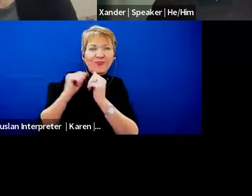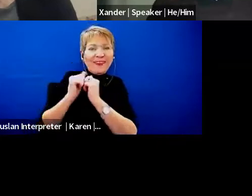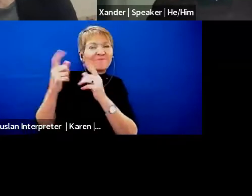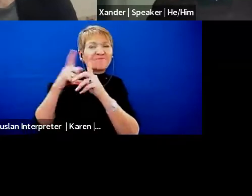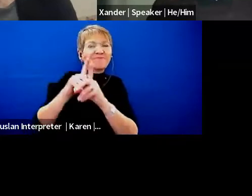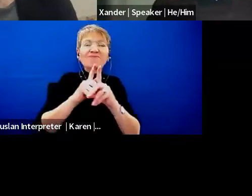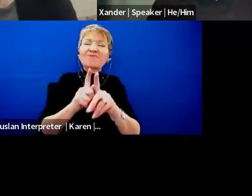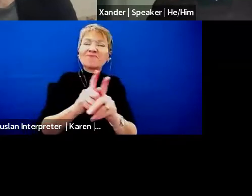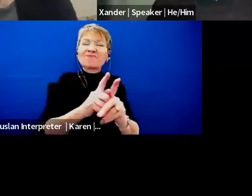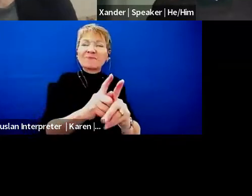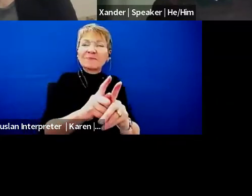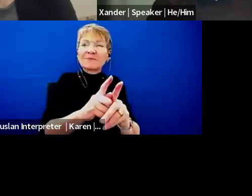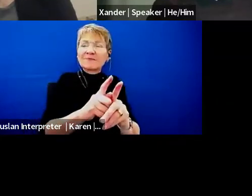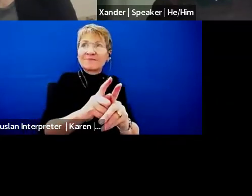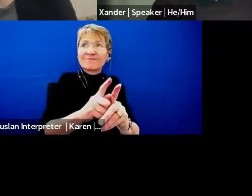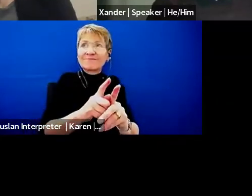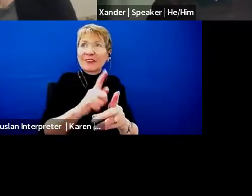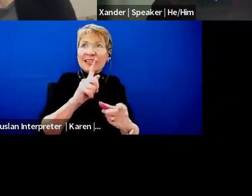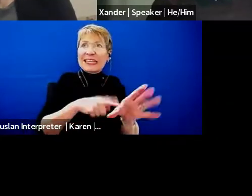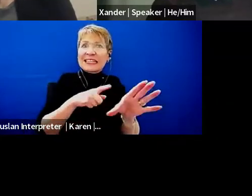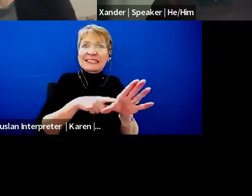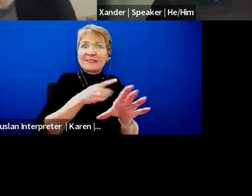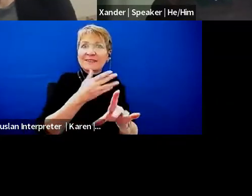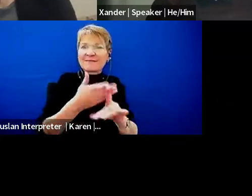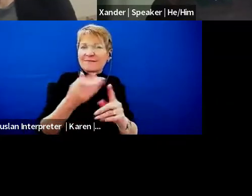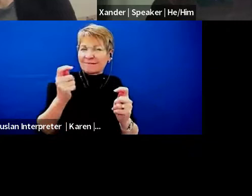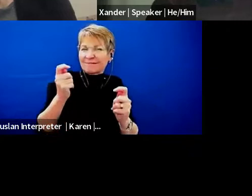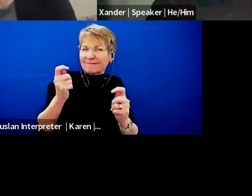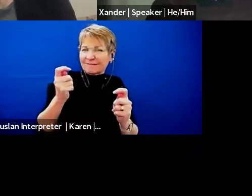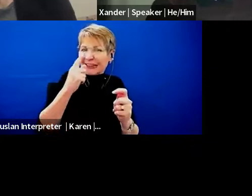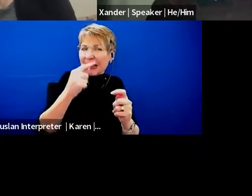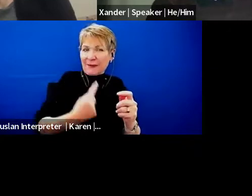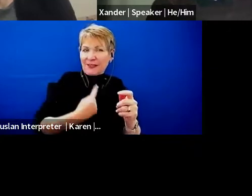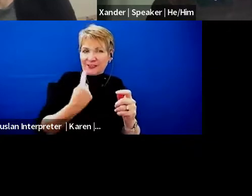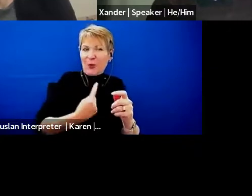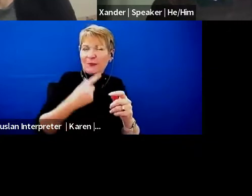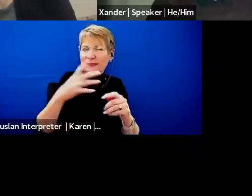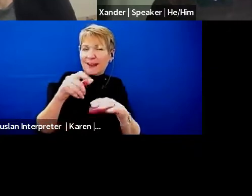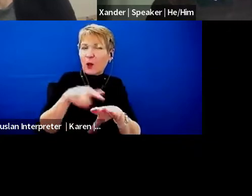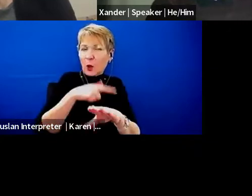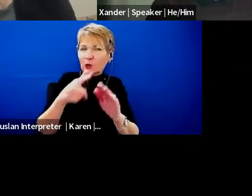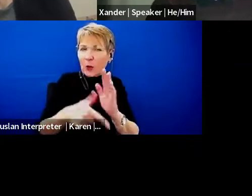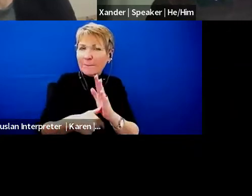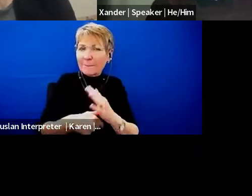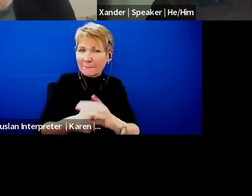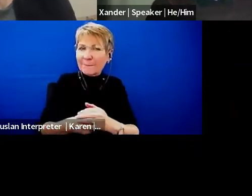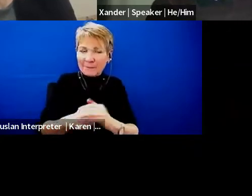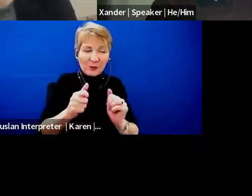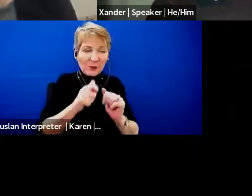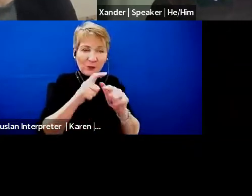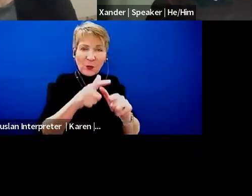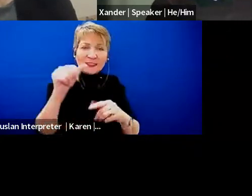until I can just do it on my own now, but it's taken a really long time. But then getting to the beach and having